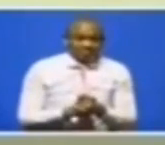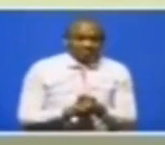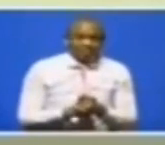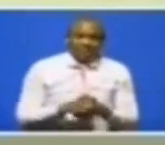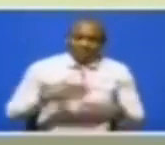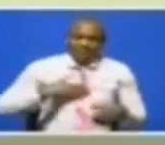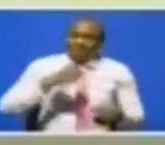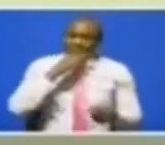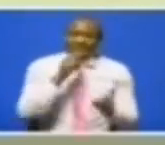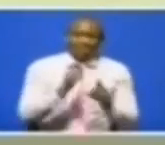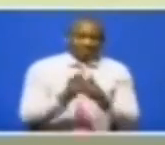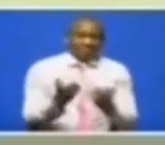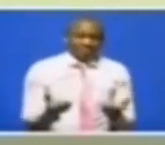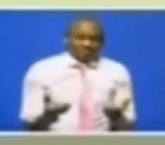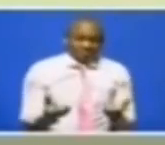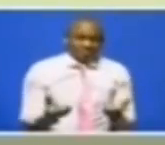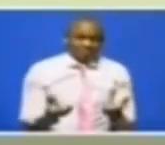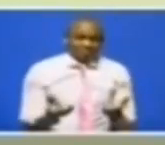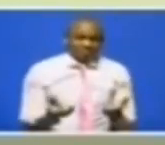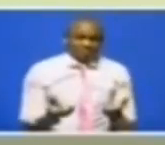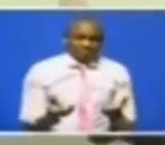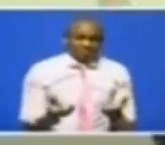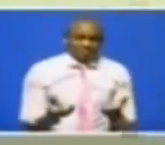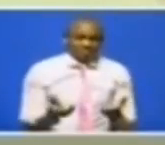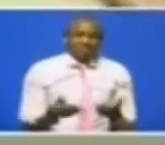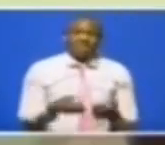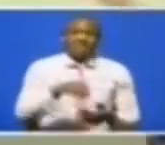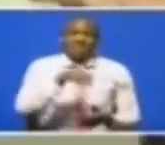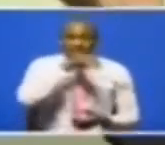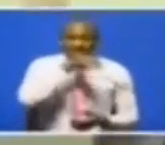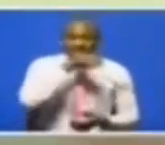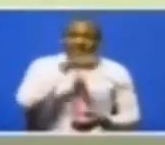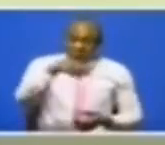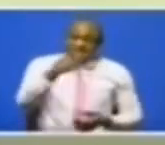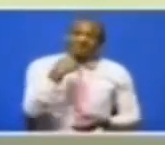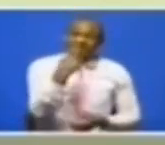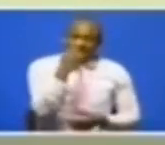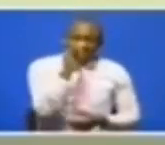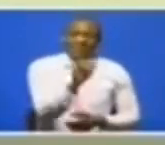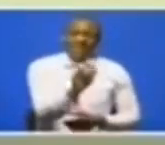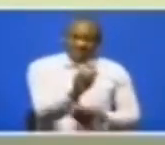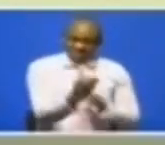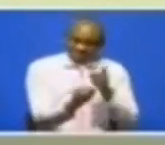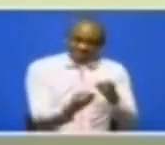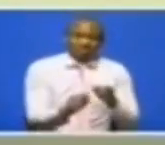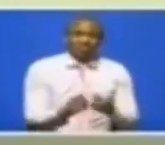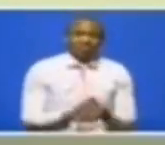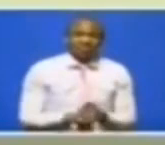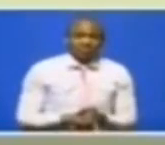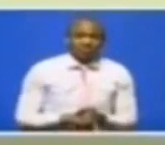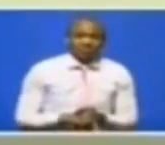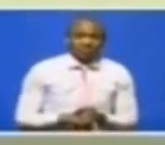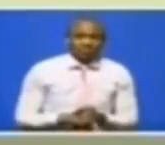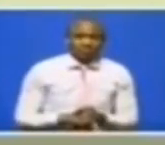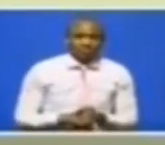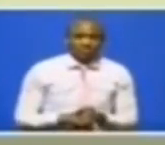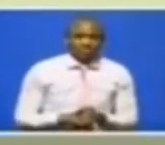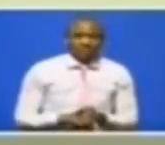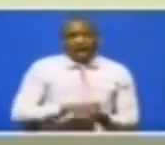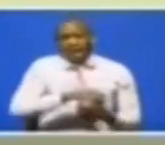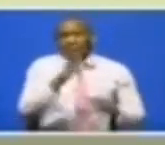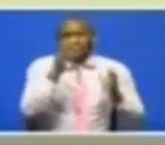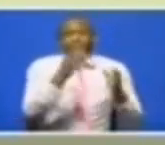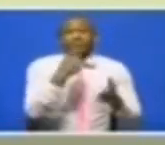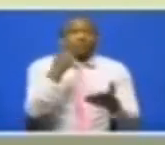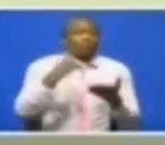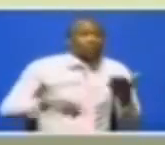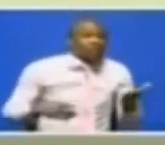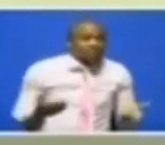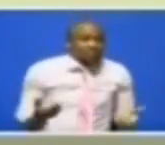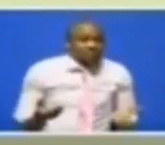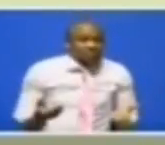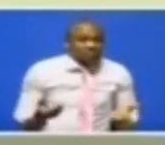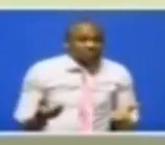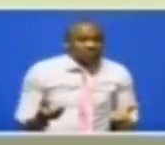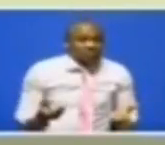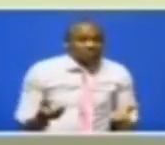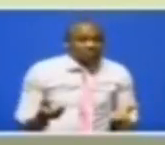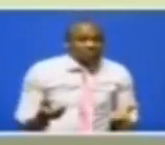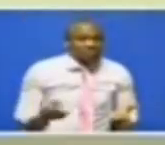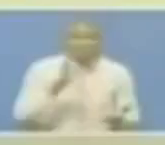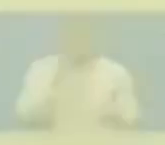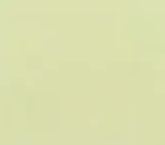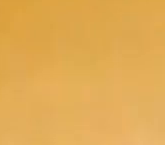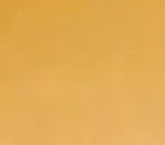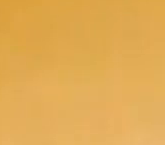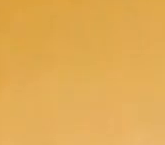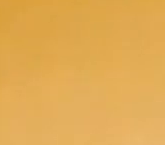My brother, Raila himself saying that. Who else would say no?